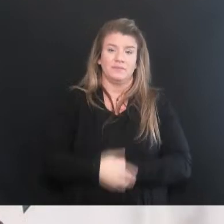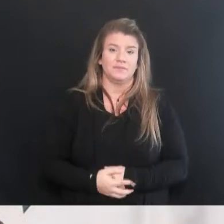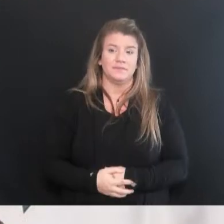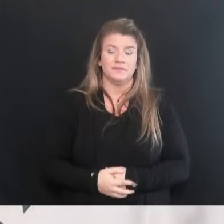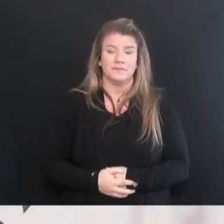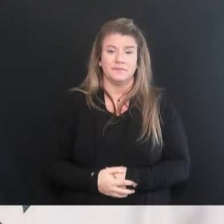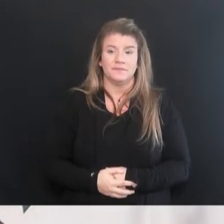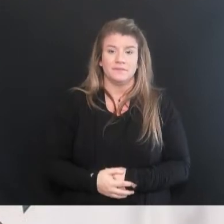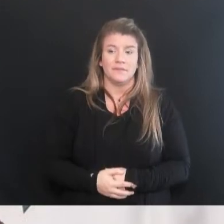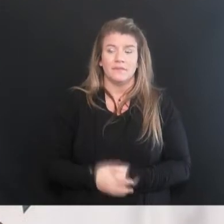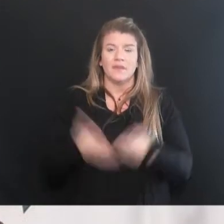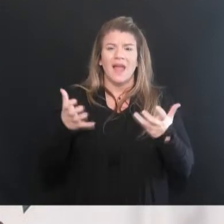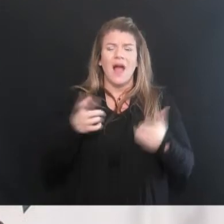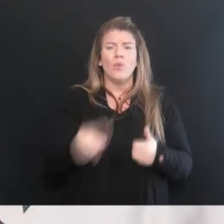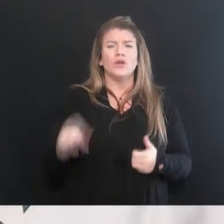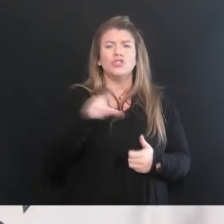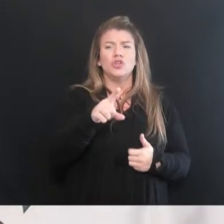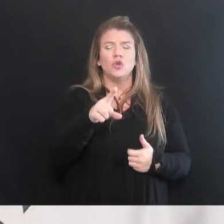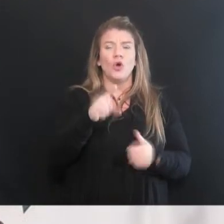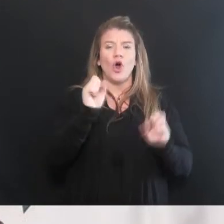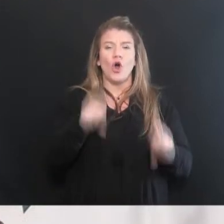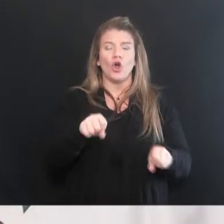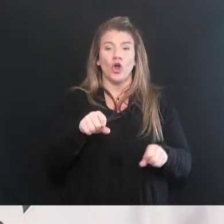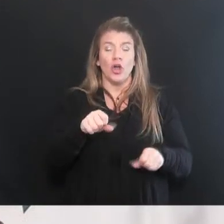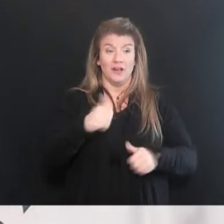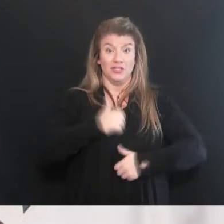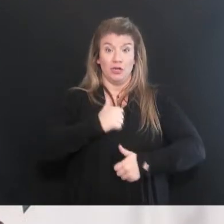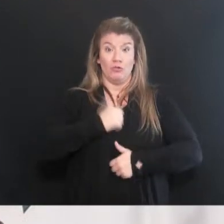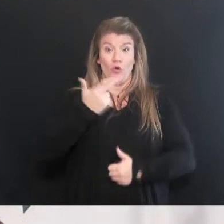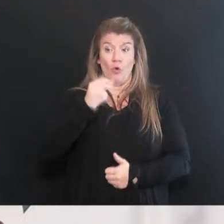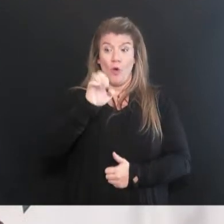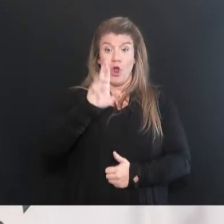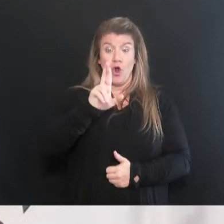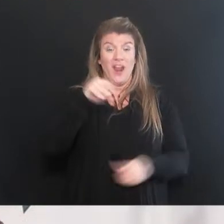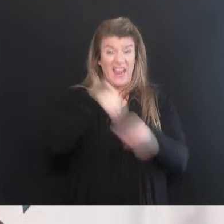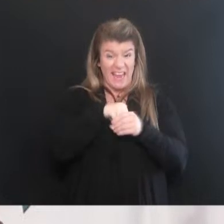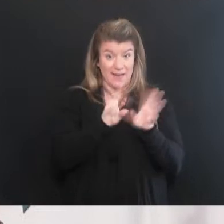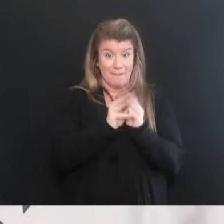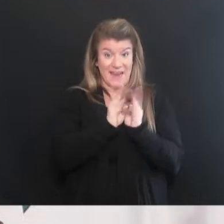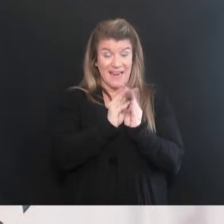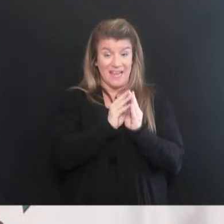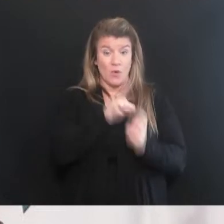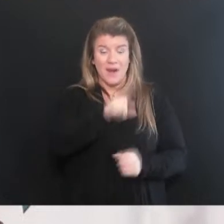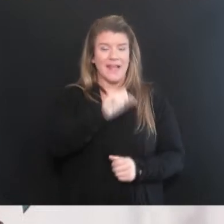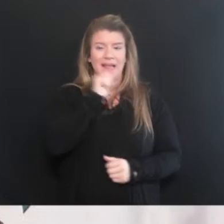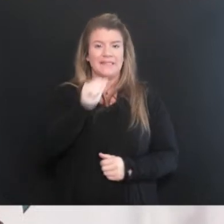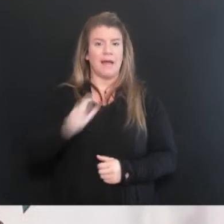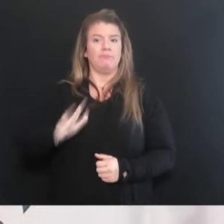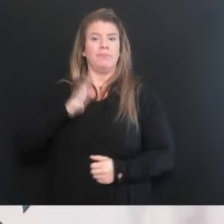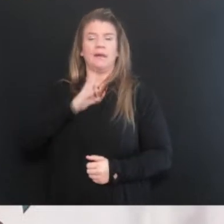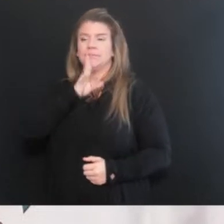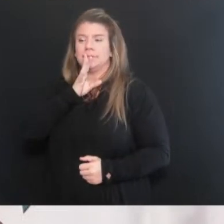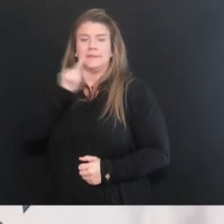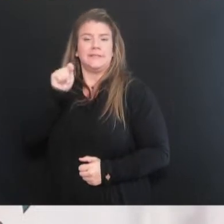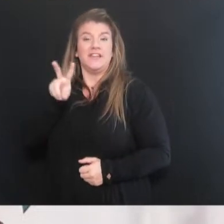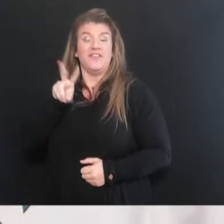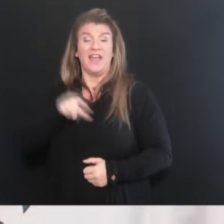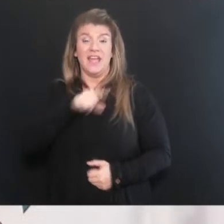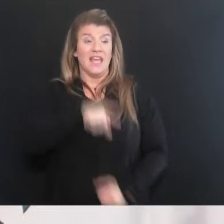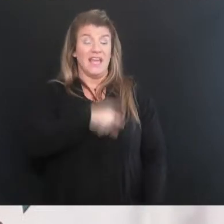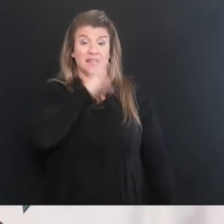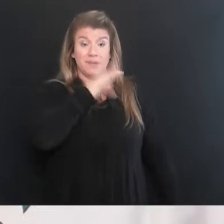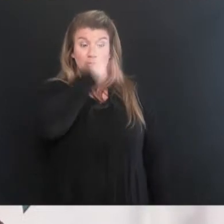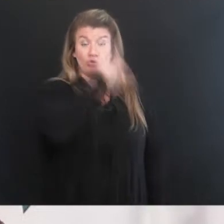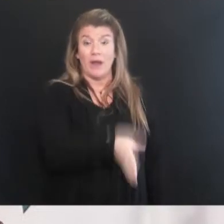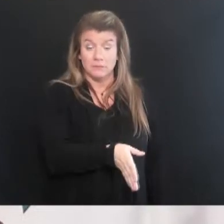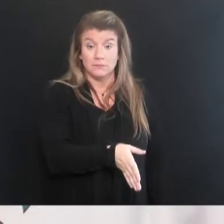you could listen to the general when he's unscripted, because I'll promise you, he'd tell you just as straight up, and I'll